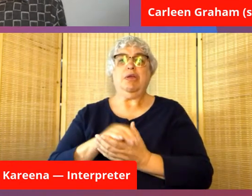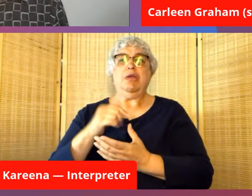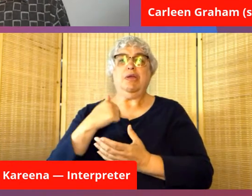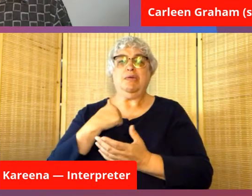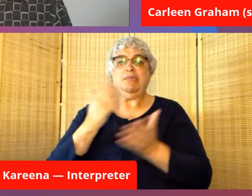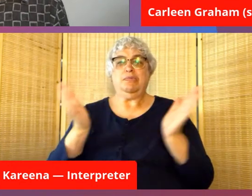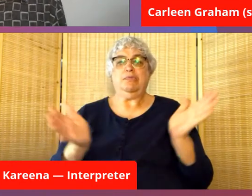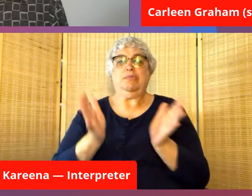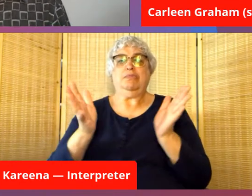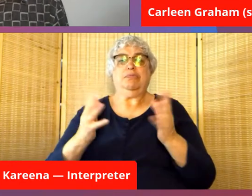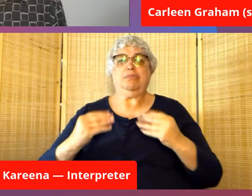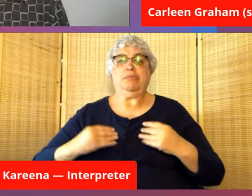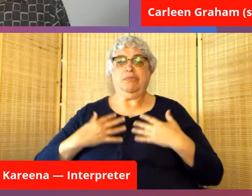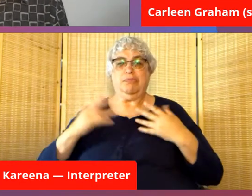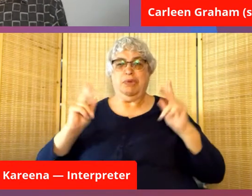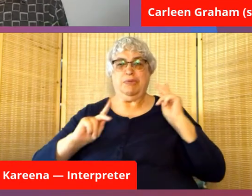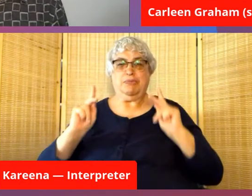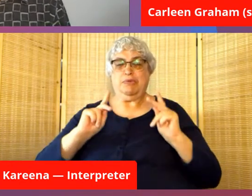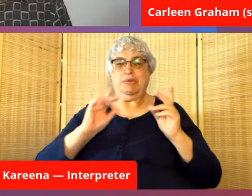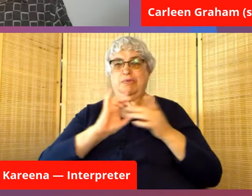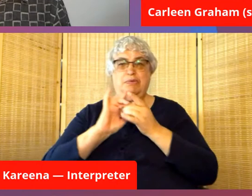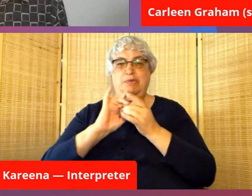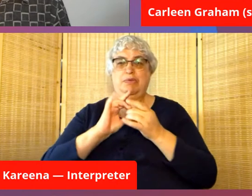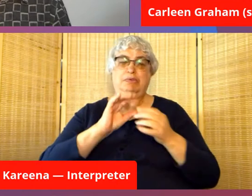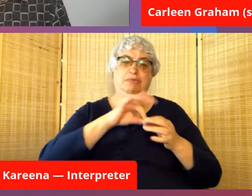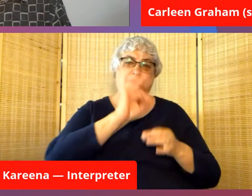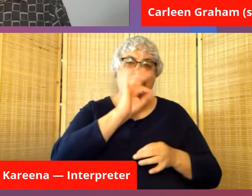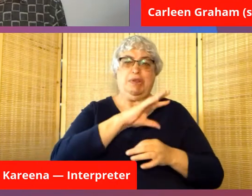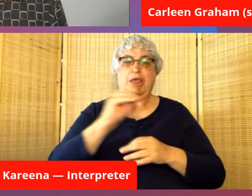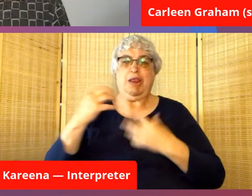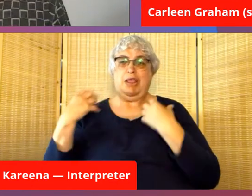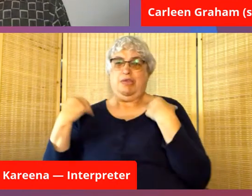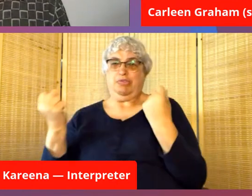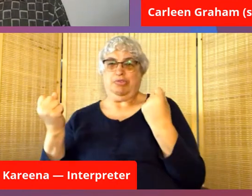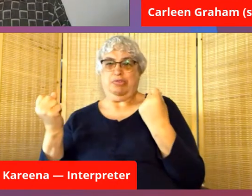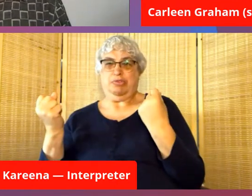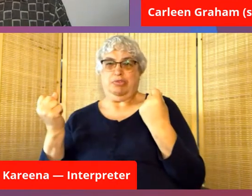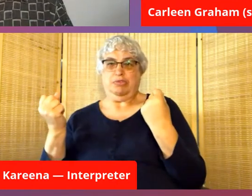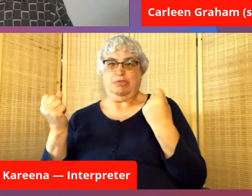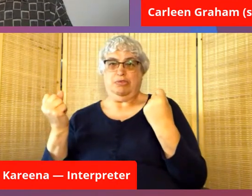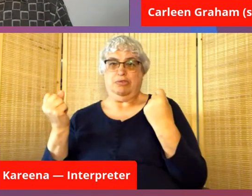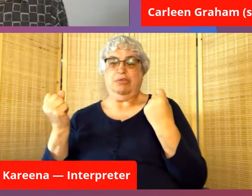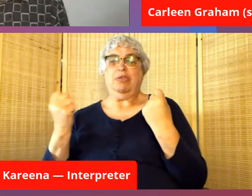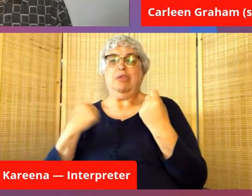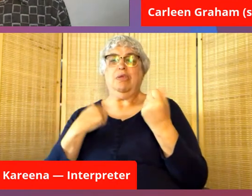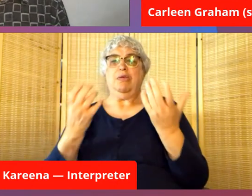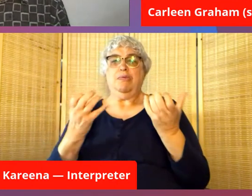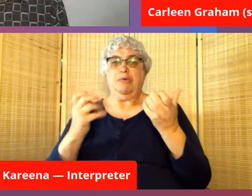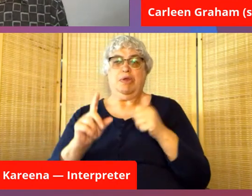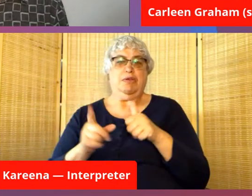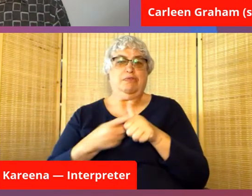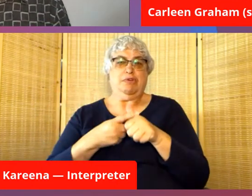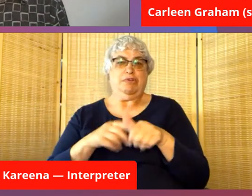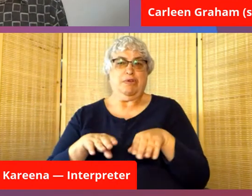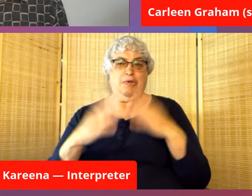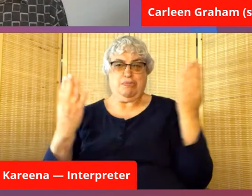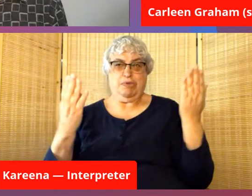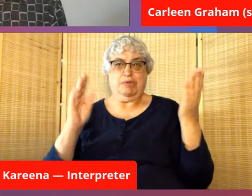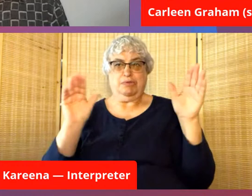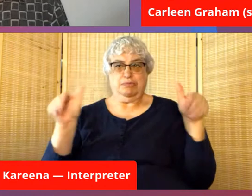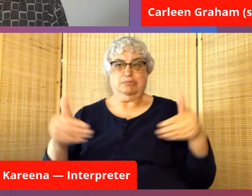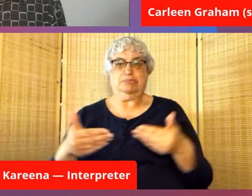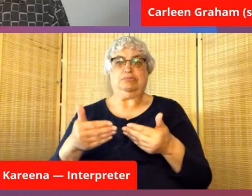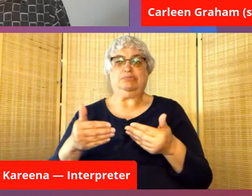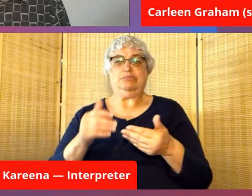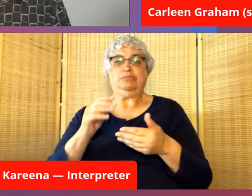enhance well-being by exploring the relationship between spirituality and health. I'd like at the outset to introduce